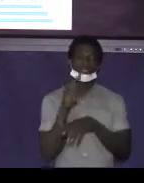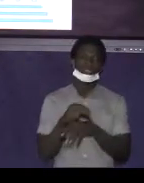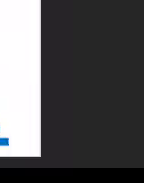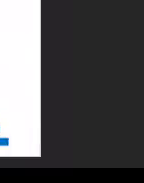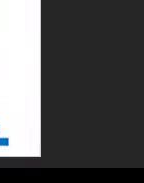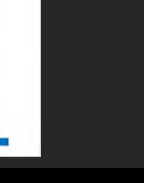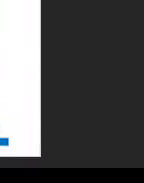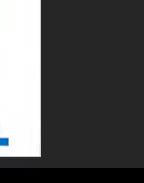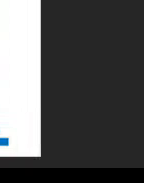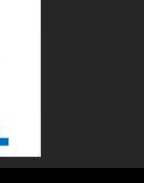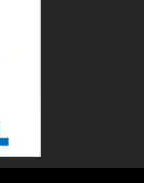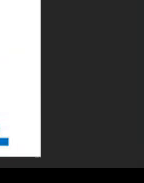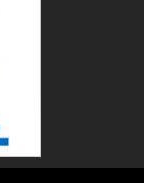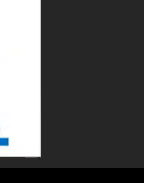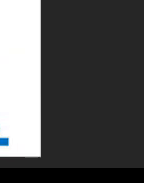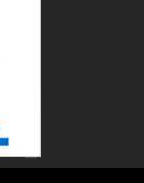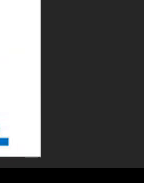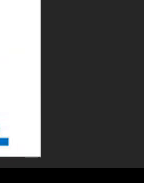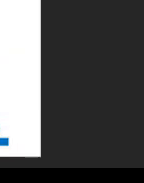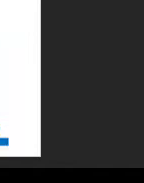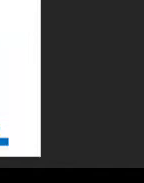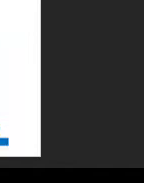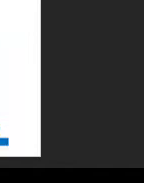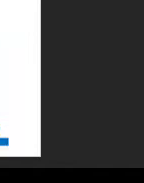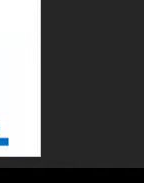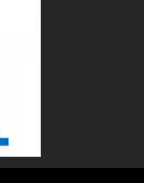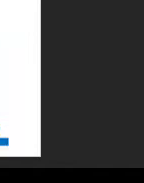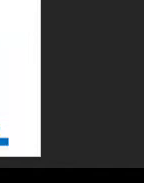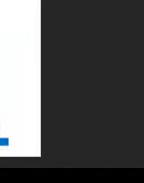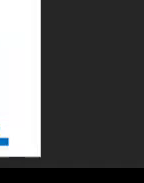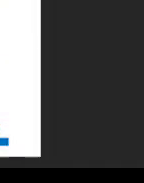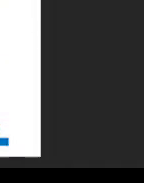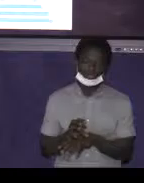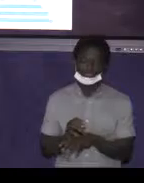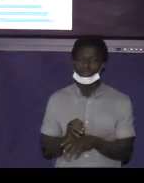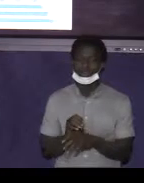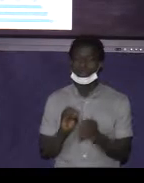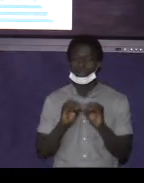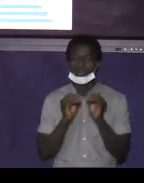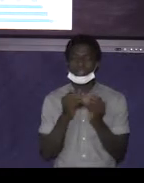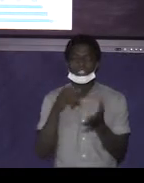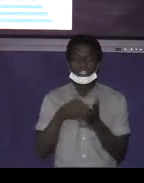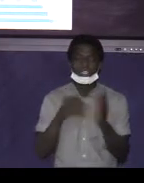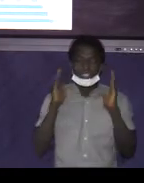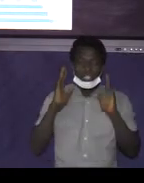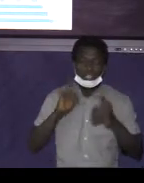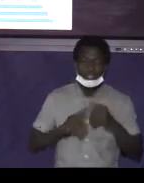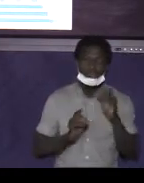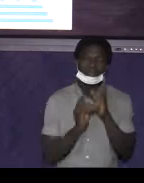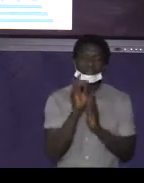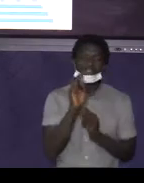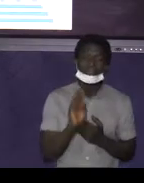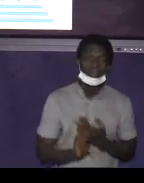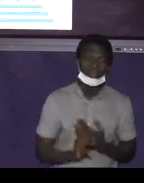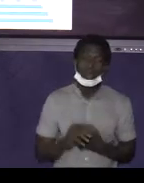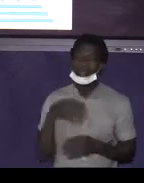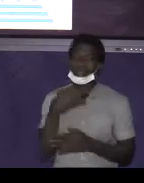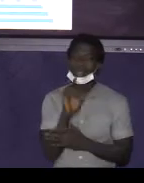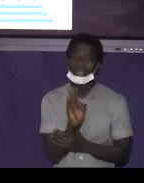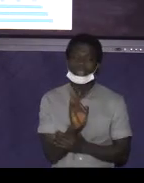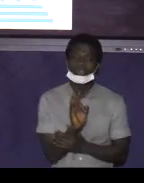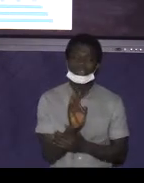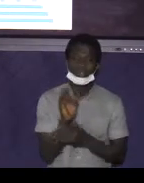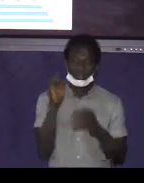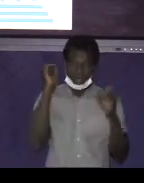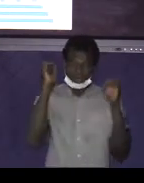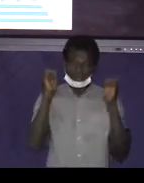United Nations Educational, Scientific and Cultural Organization. It attends to development